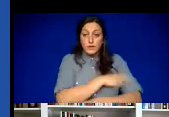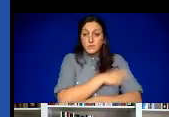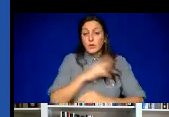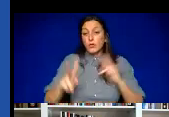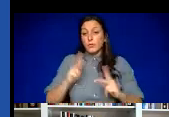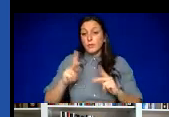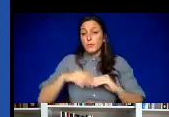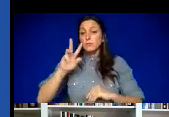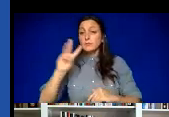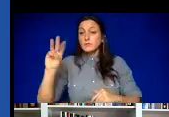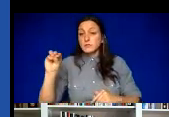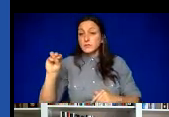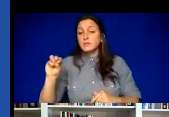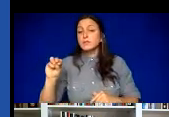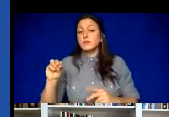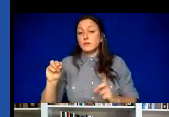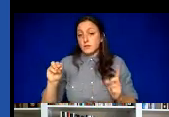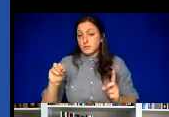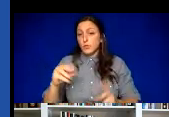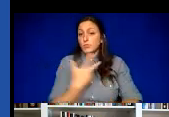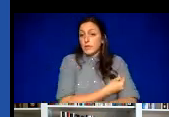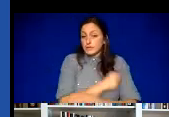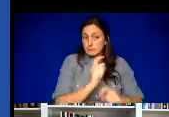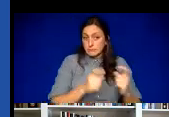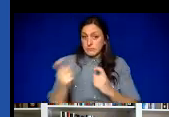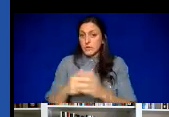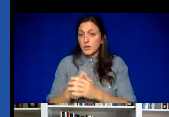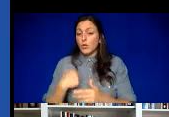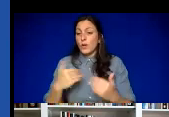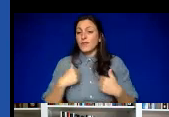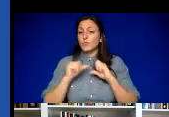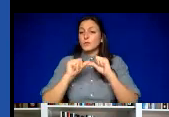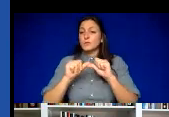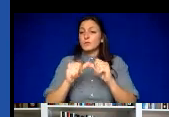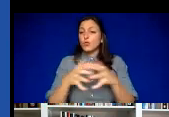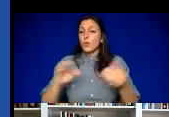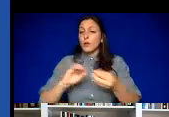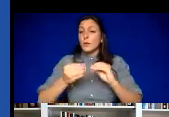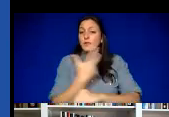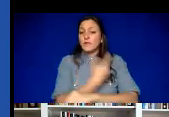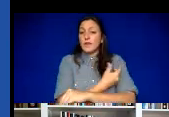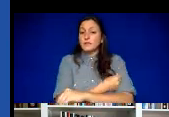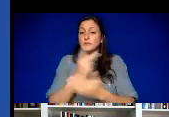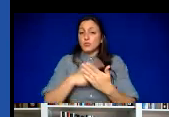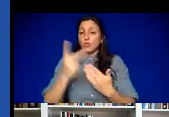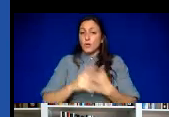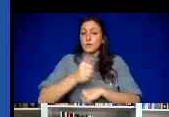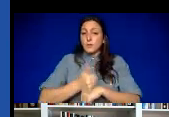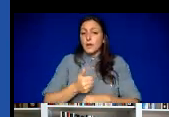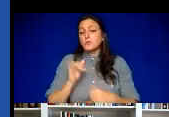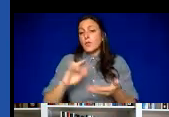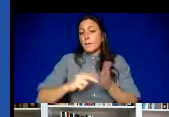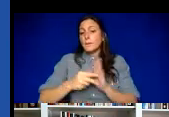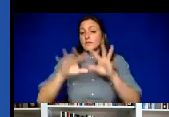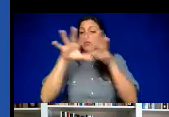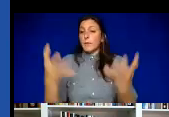with high rates of vaccination. We had persistent and growing numbers of vaccination programs in place so that the population